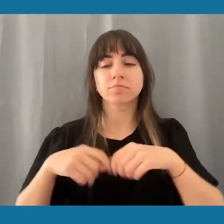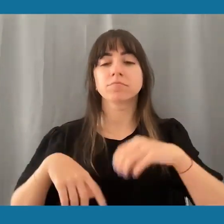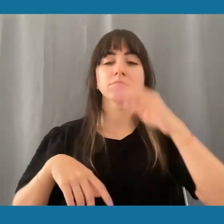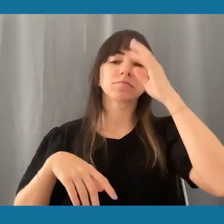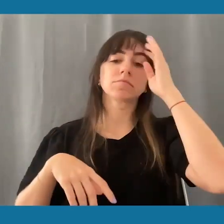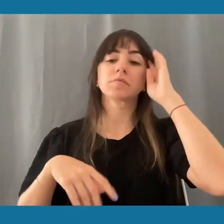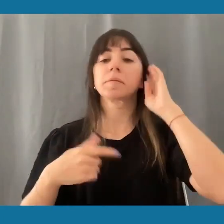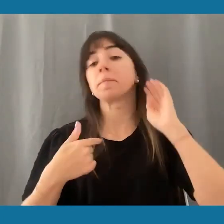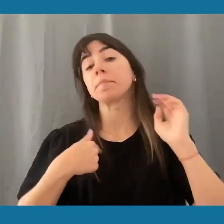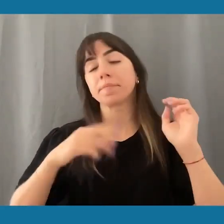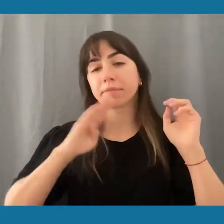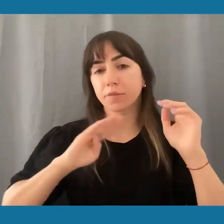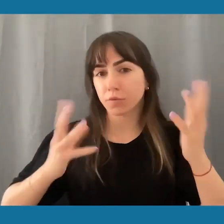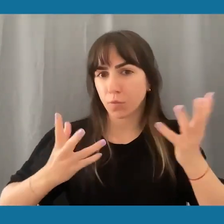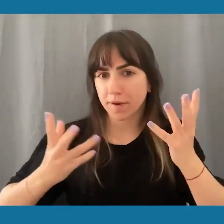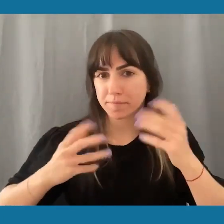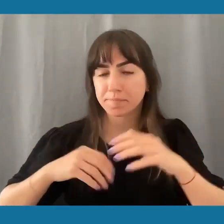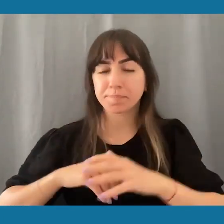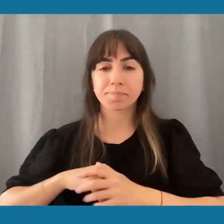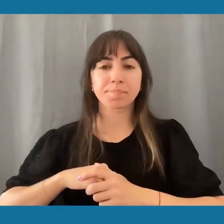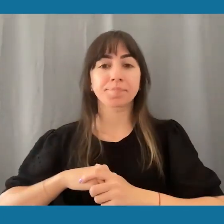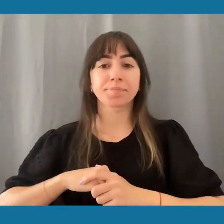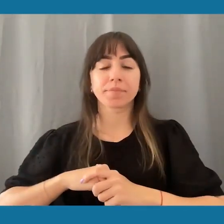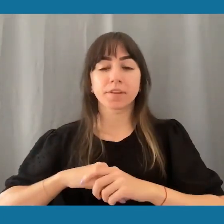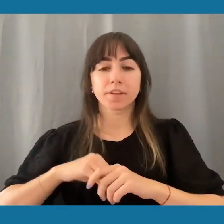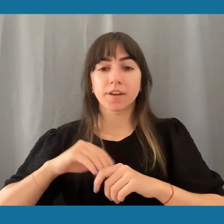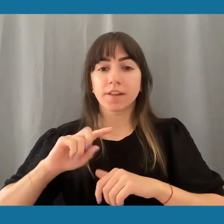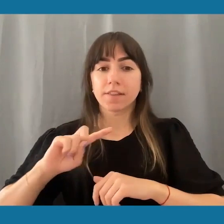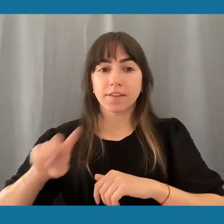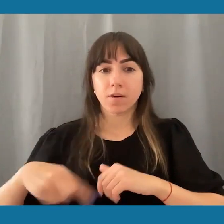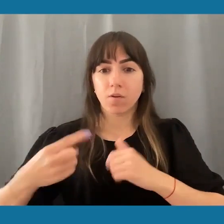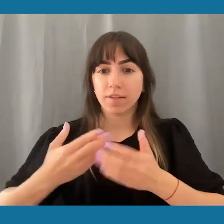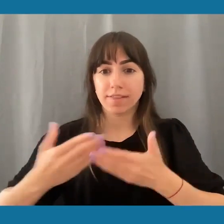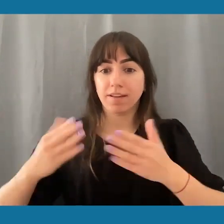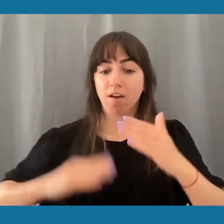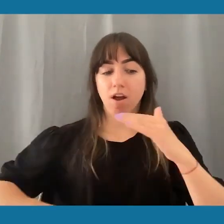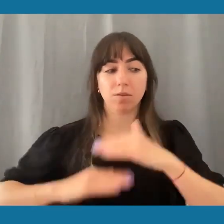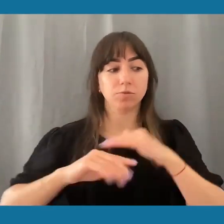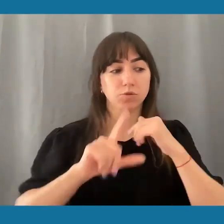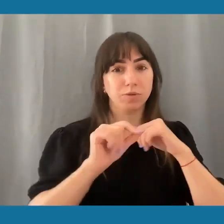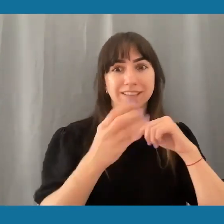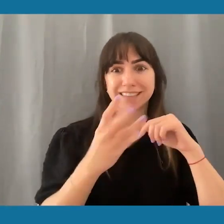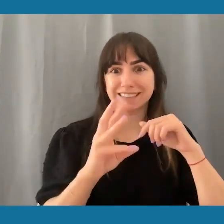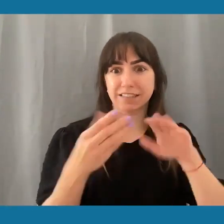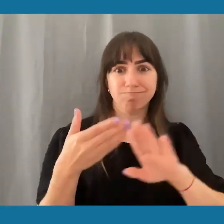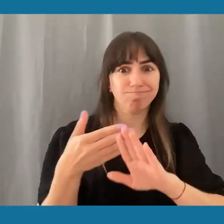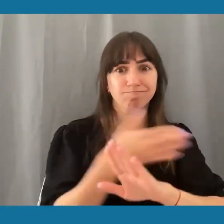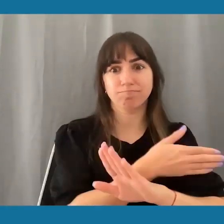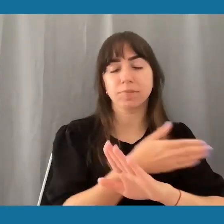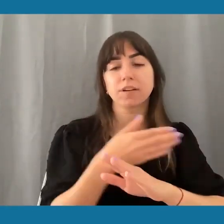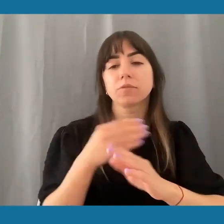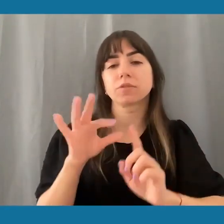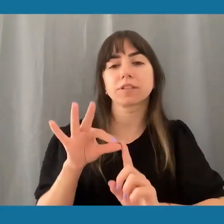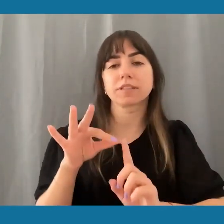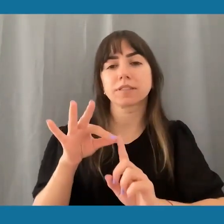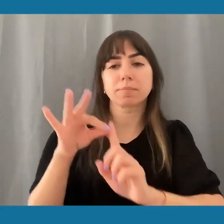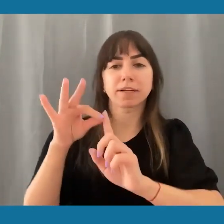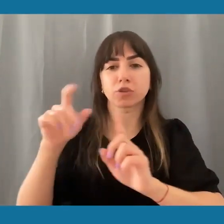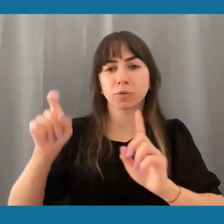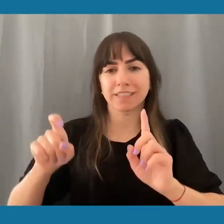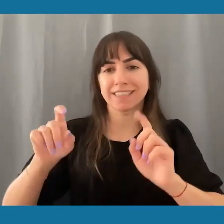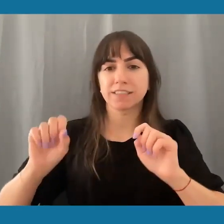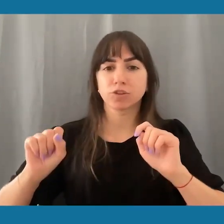was a special needs trust for our clients. Special needs trust, those who have tried to set one up,